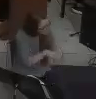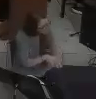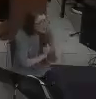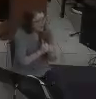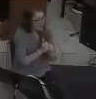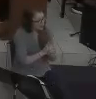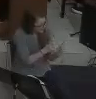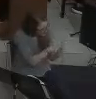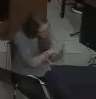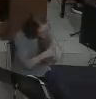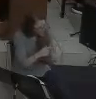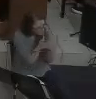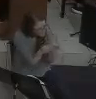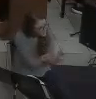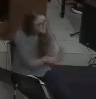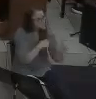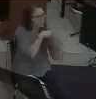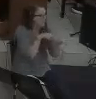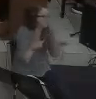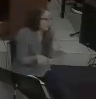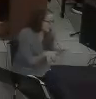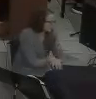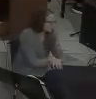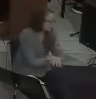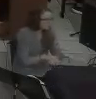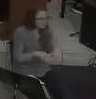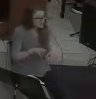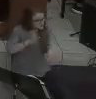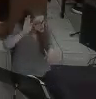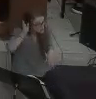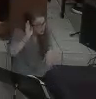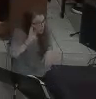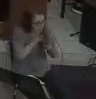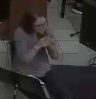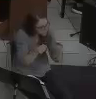and action. She spoke and she acted.